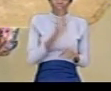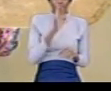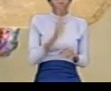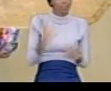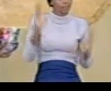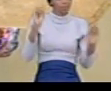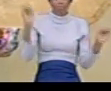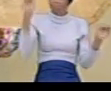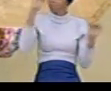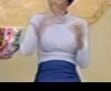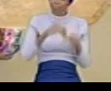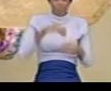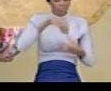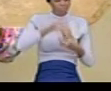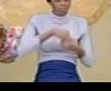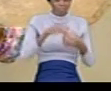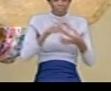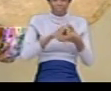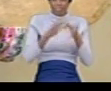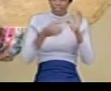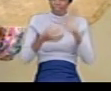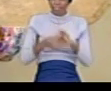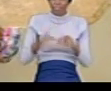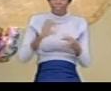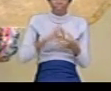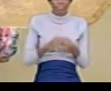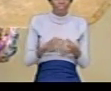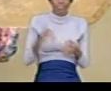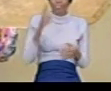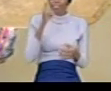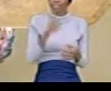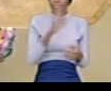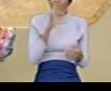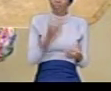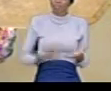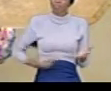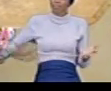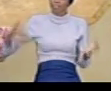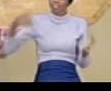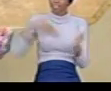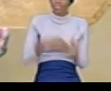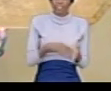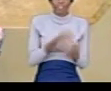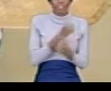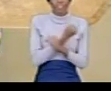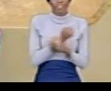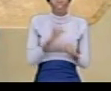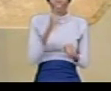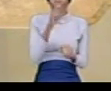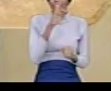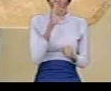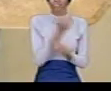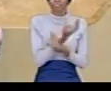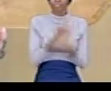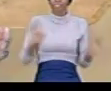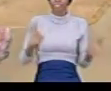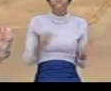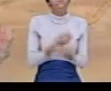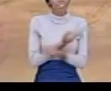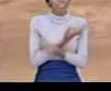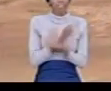are no more in chains, cause you were born again. You're free, you're